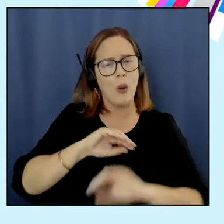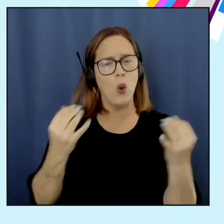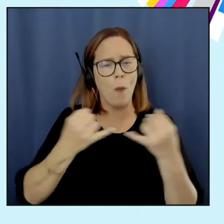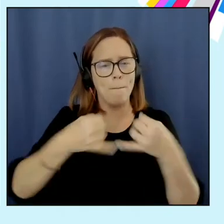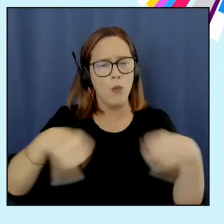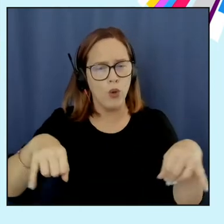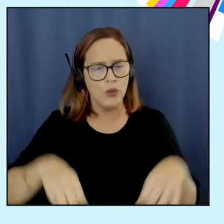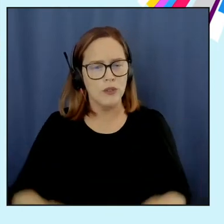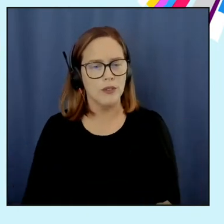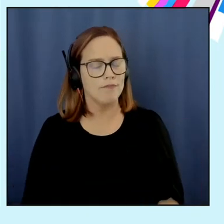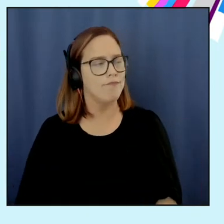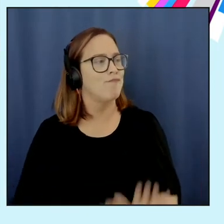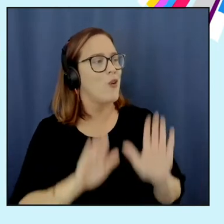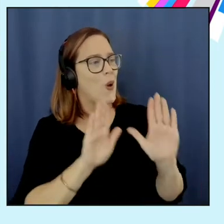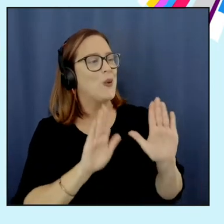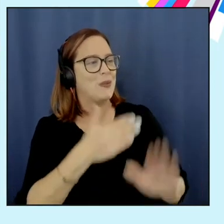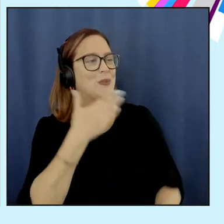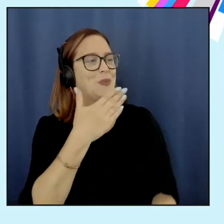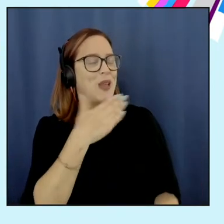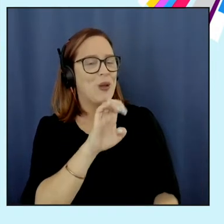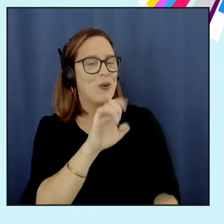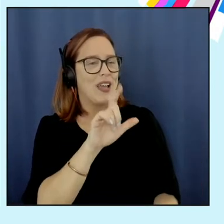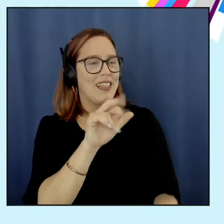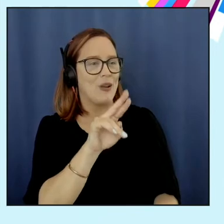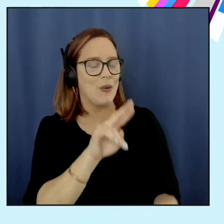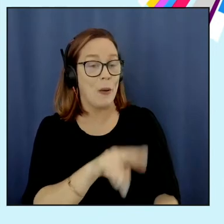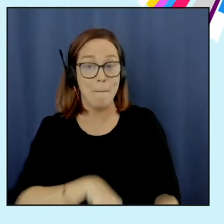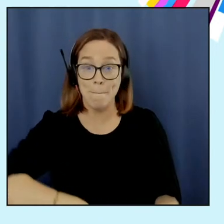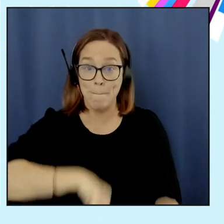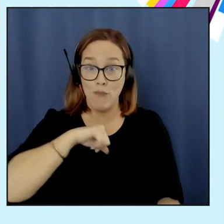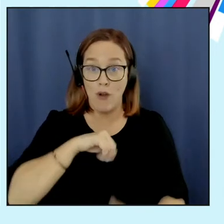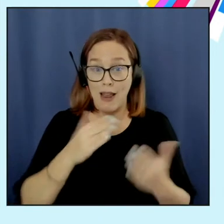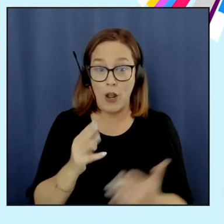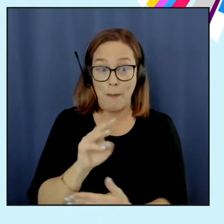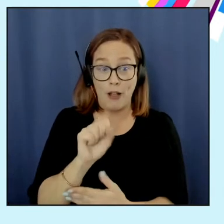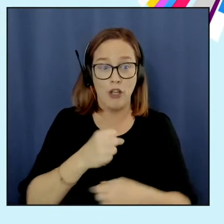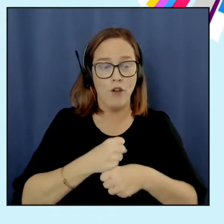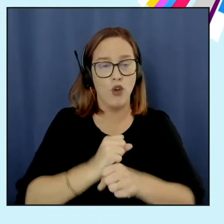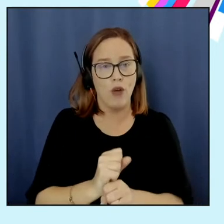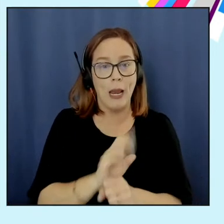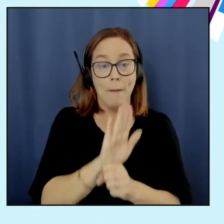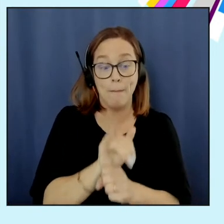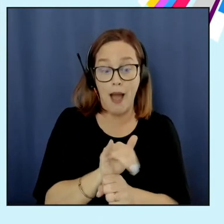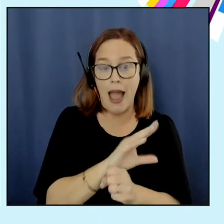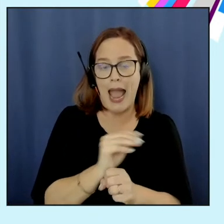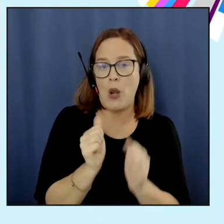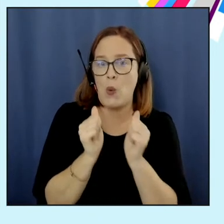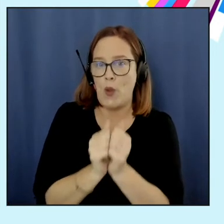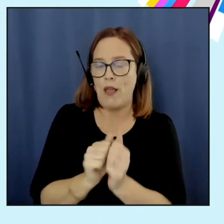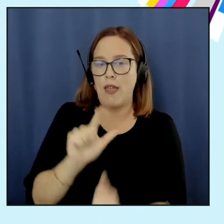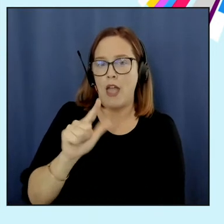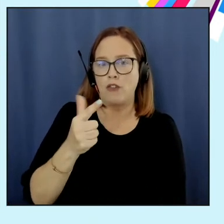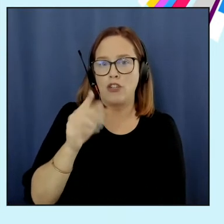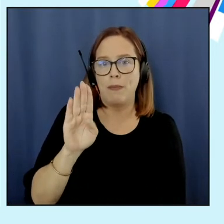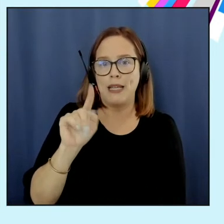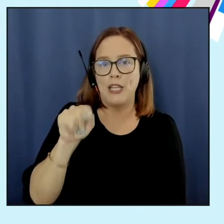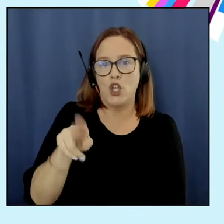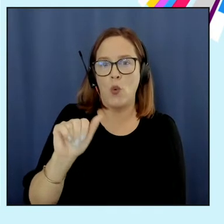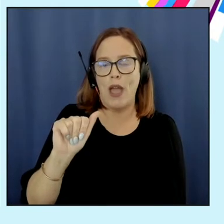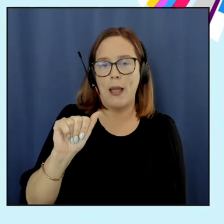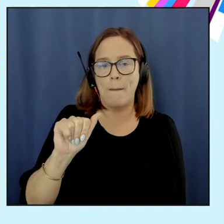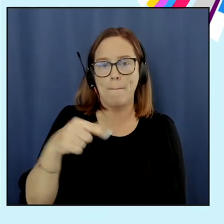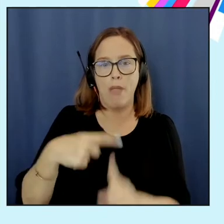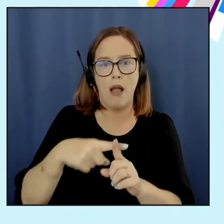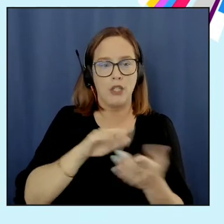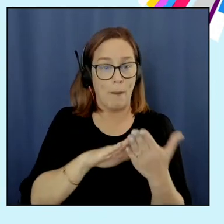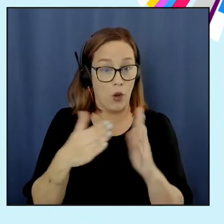Awesome. Thanks, Eleanor. So Pride at Microsoft is created by and with the LGBTQIA plus communities, and our goal is to drive